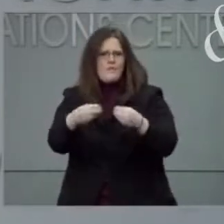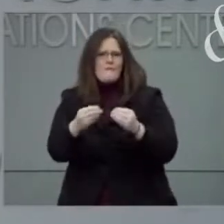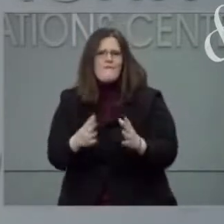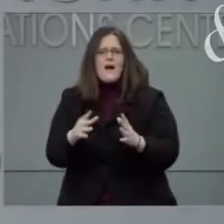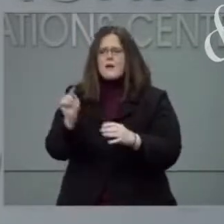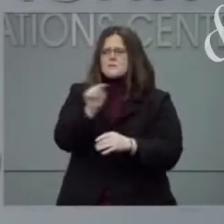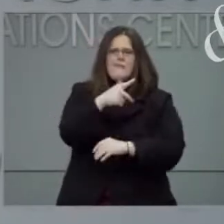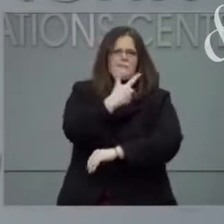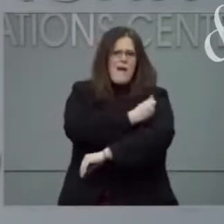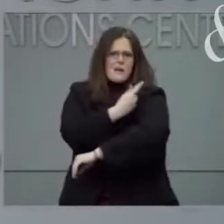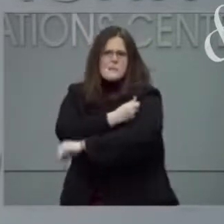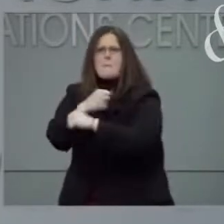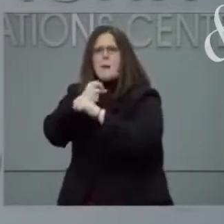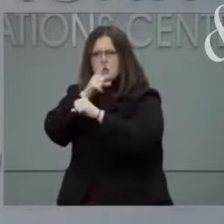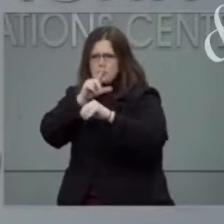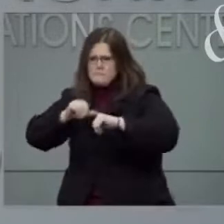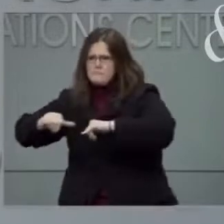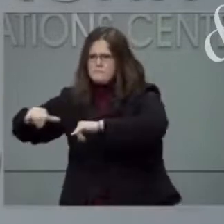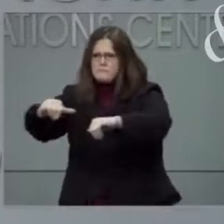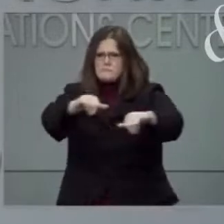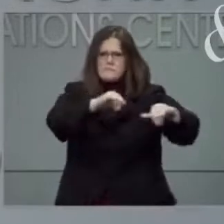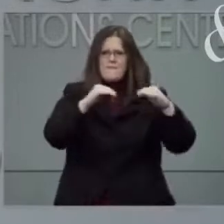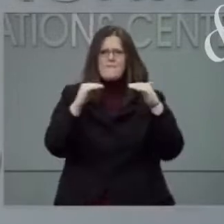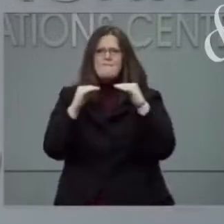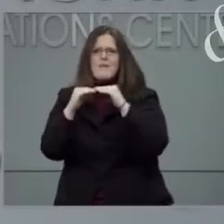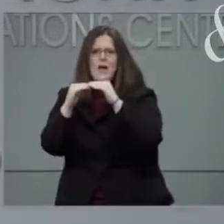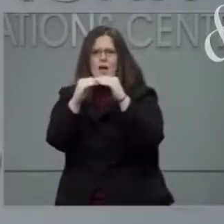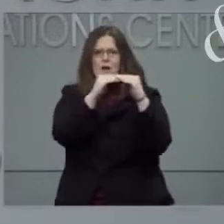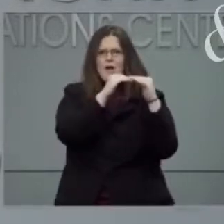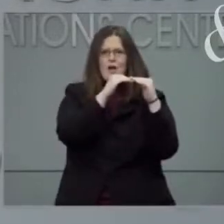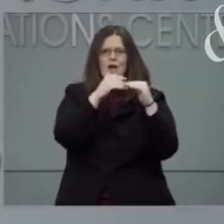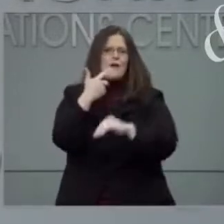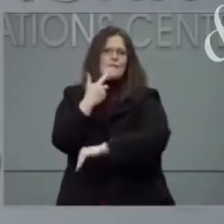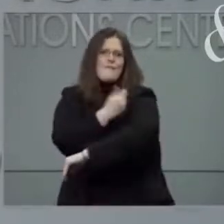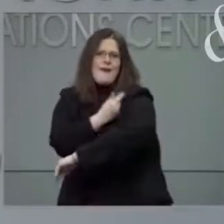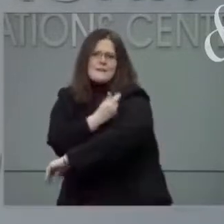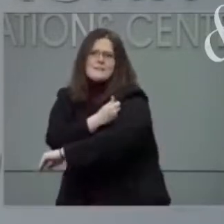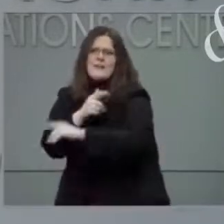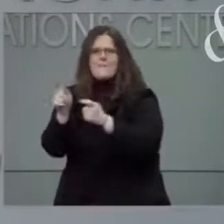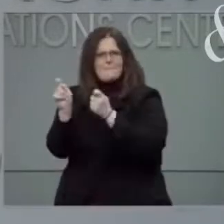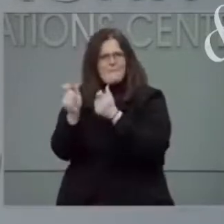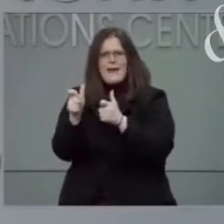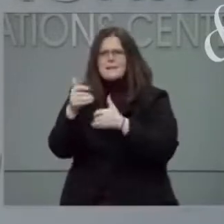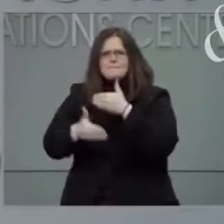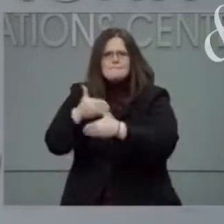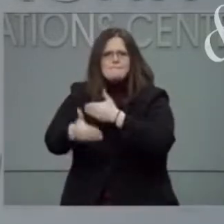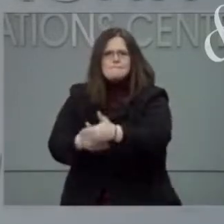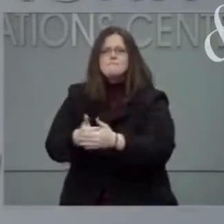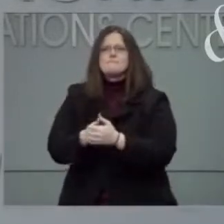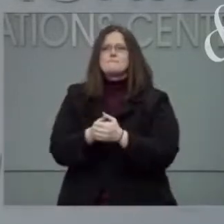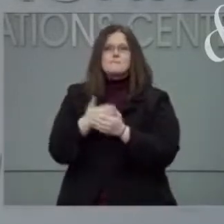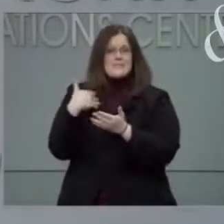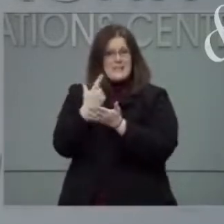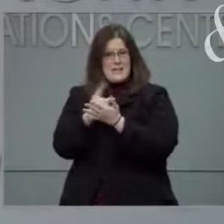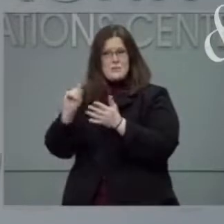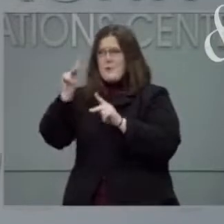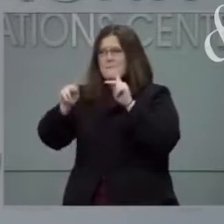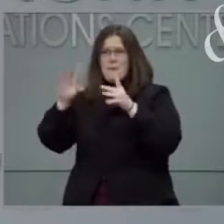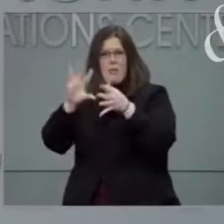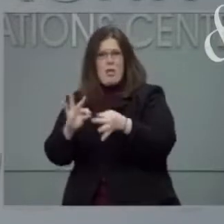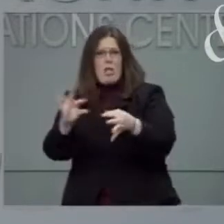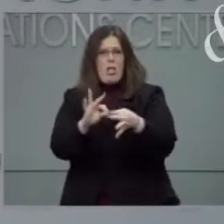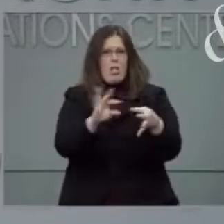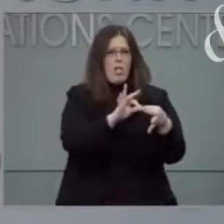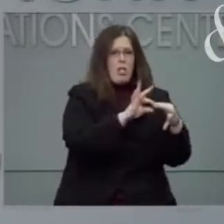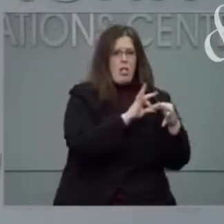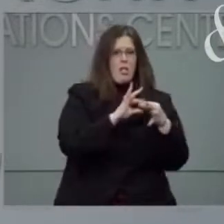Our work's getting noticed. Last week, the Kaiser Family Foundation released a report showing North Carolina as the #1 state in the